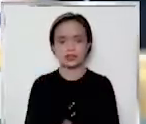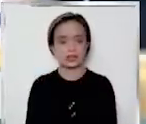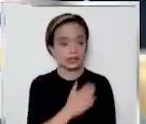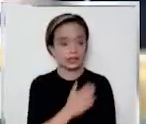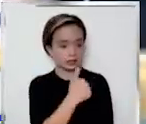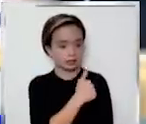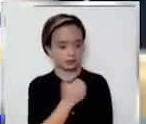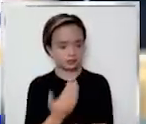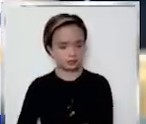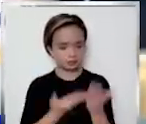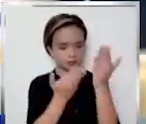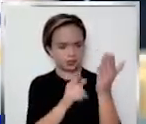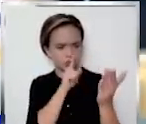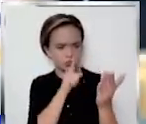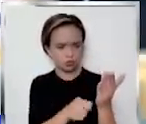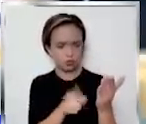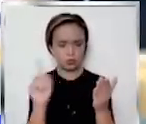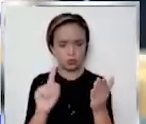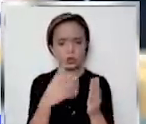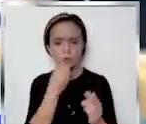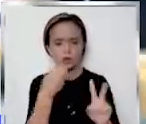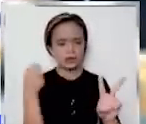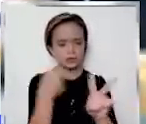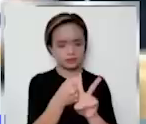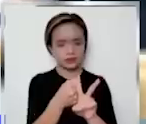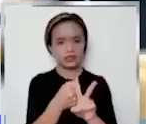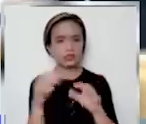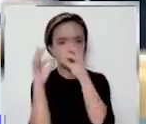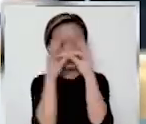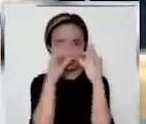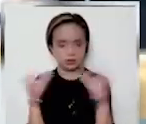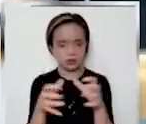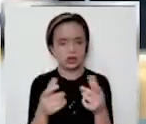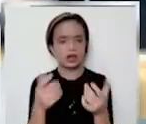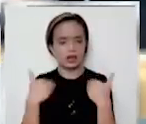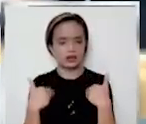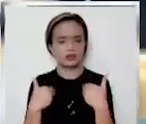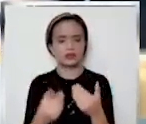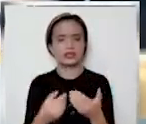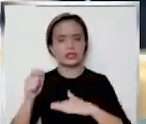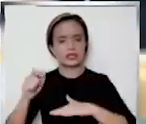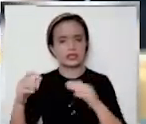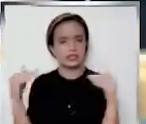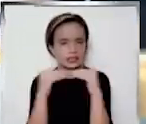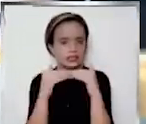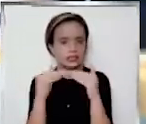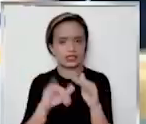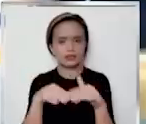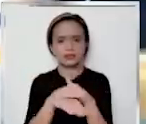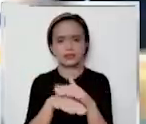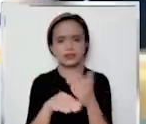Ensure the victims of the war on drugs have access to justice by investigating and prosecuting alleged illegal acts committed by